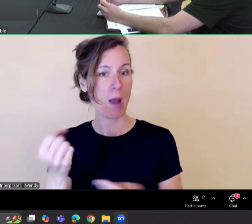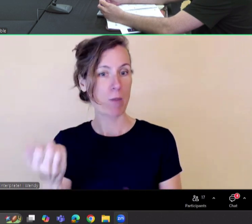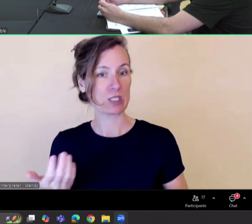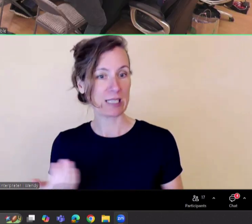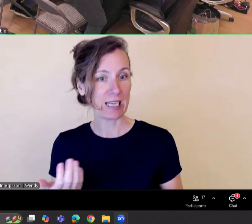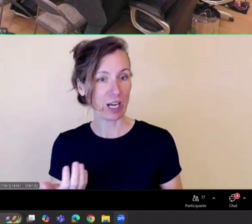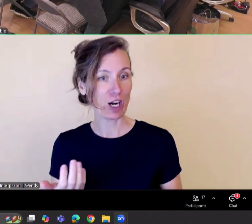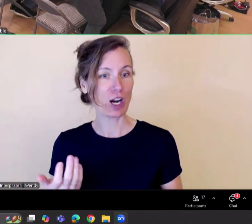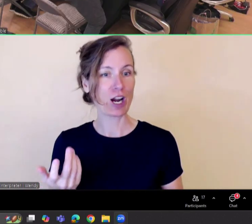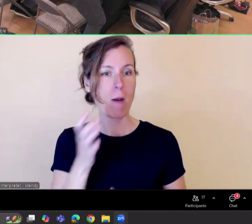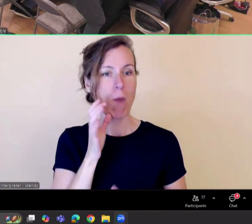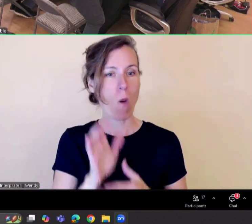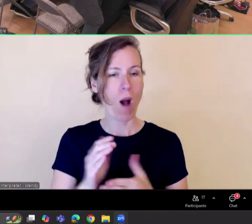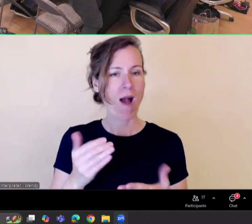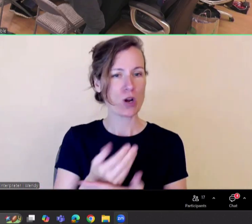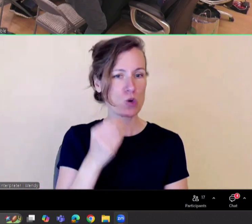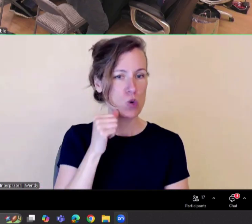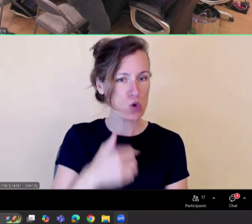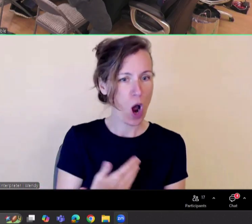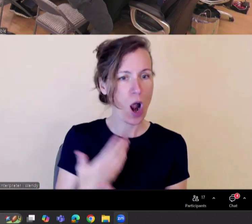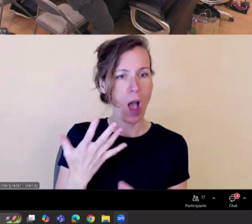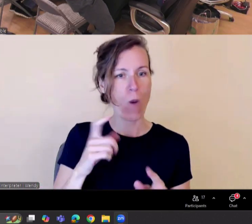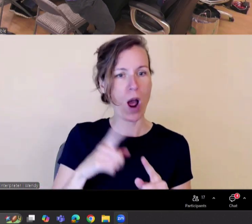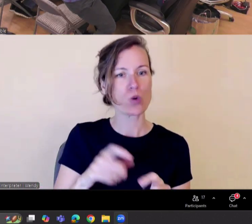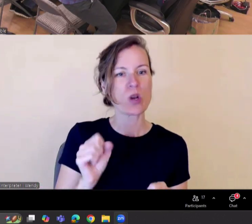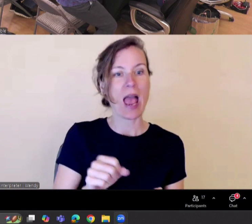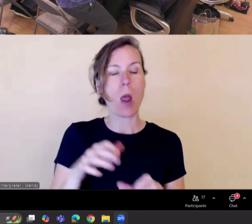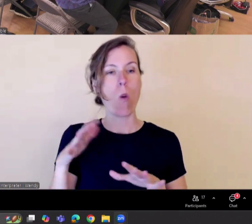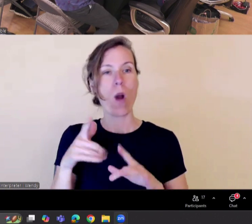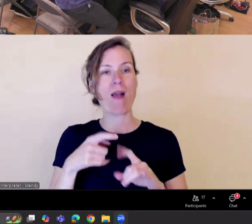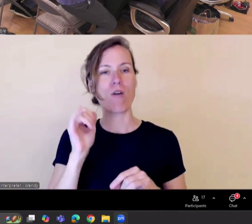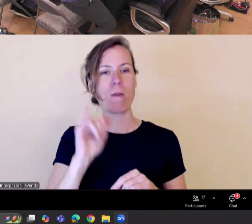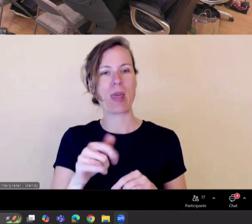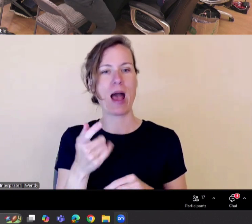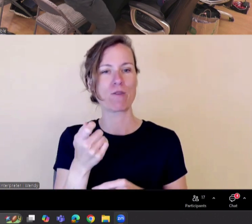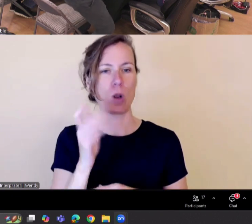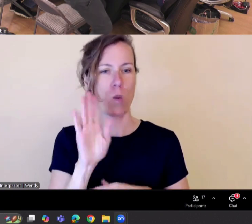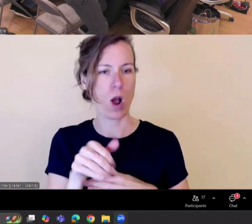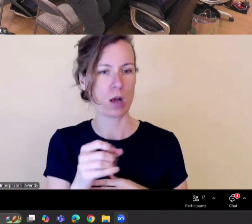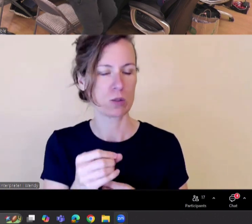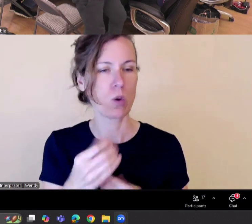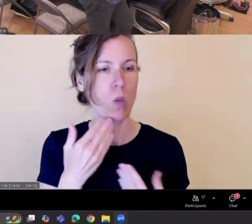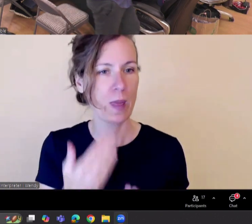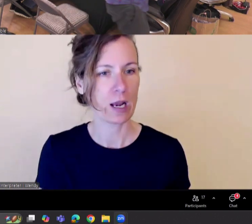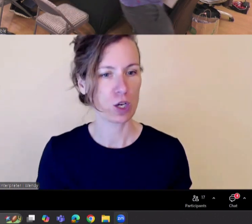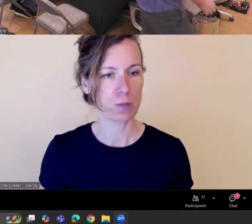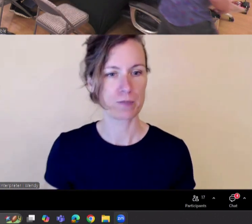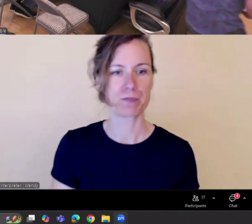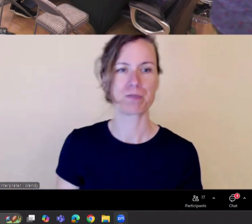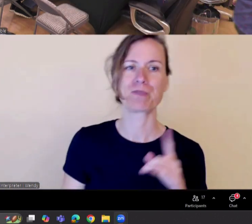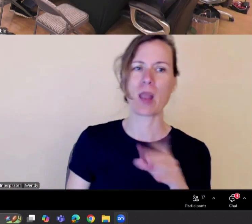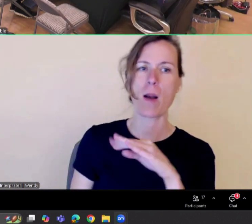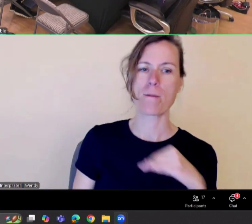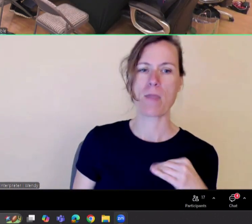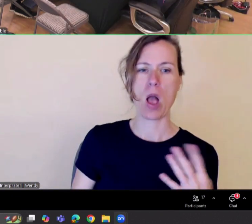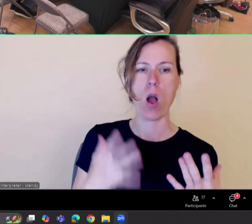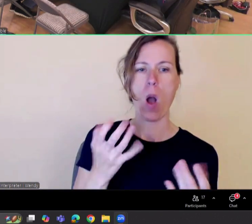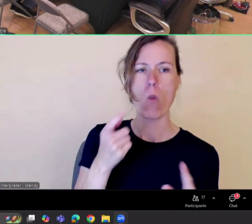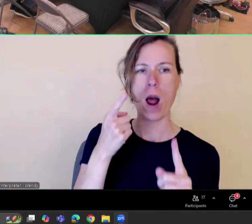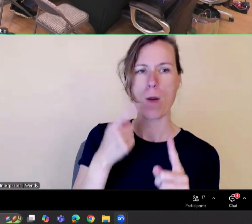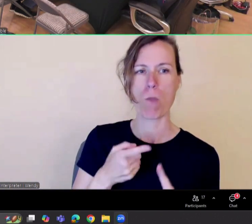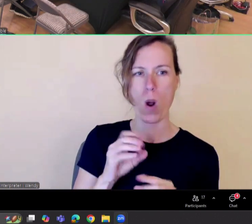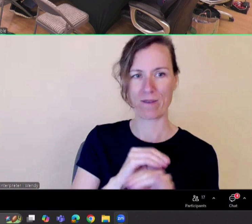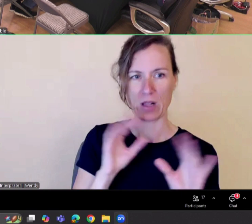Thank you. Oh, I'm sorry. Hey, Mayor, I just wanted a point of clarification. Yes, sir.